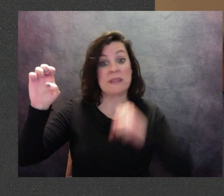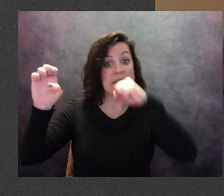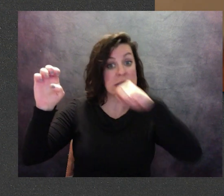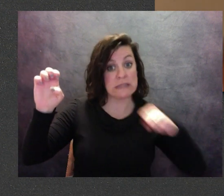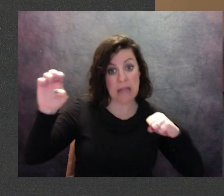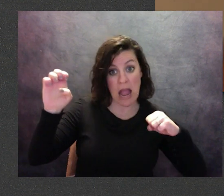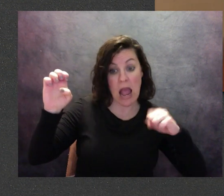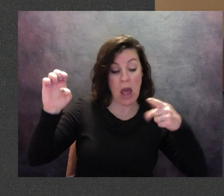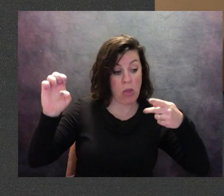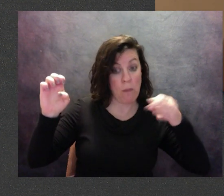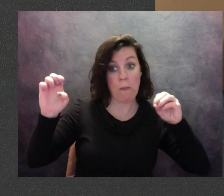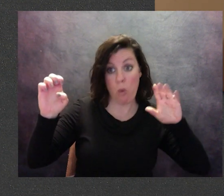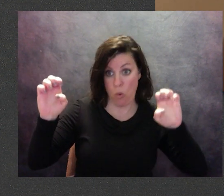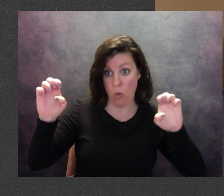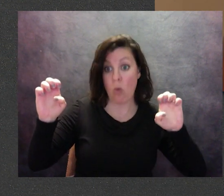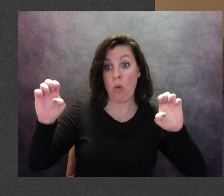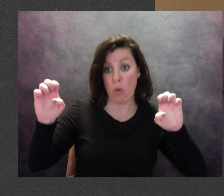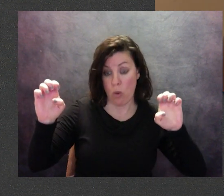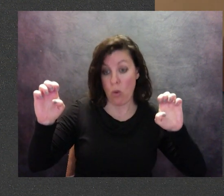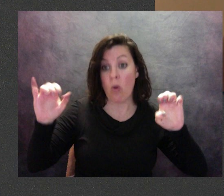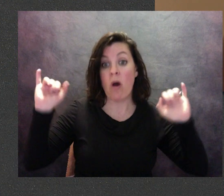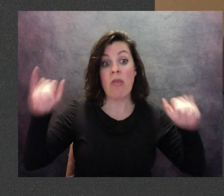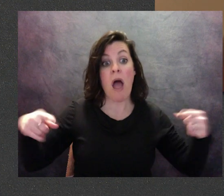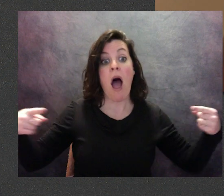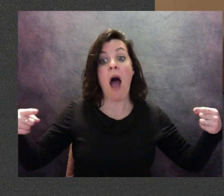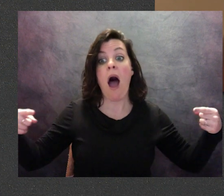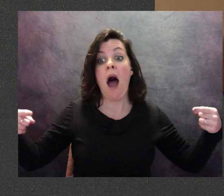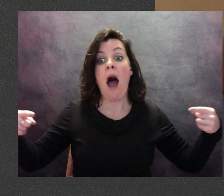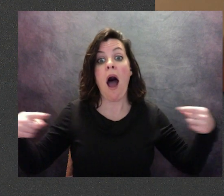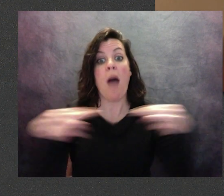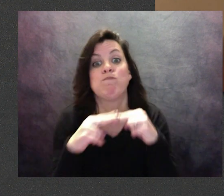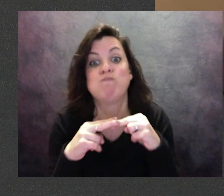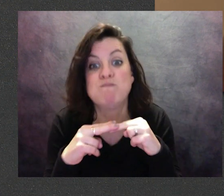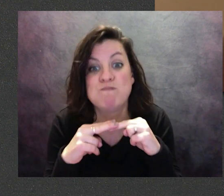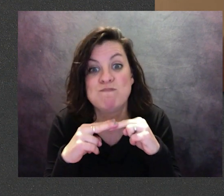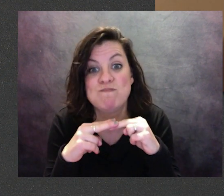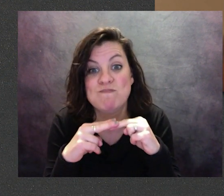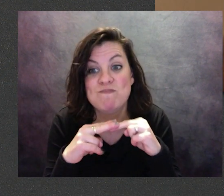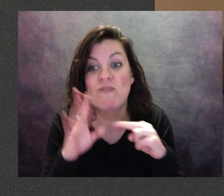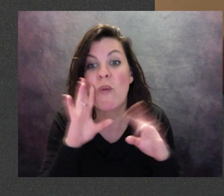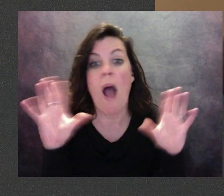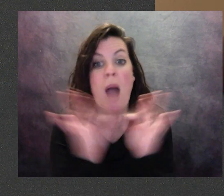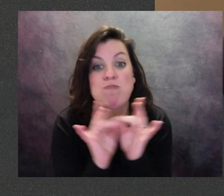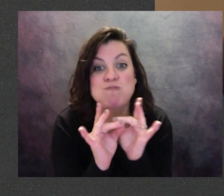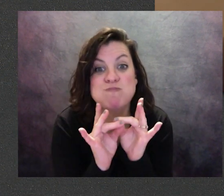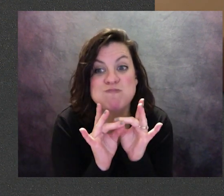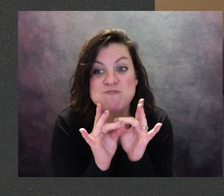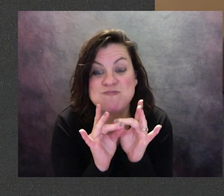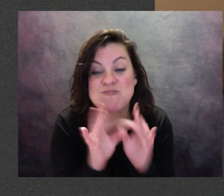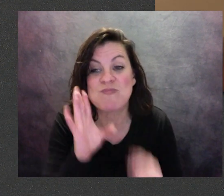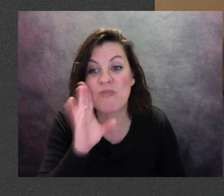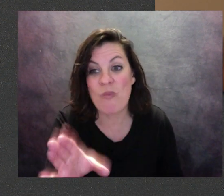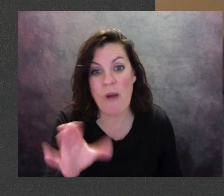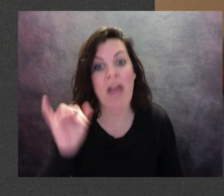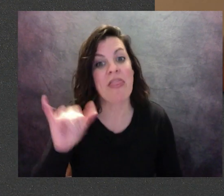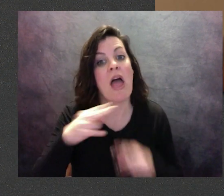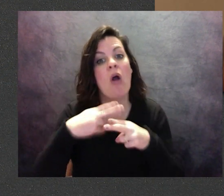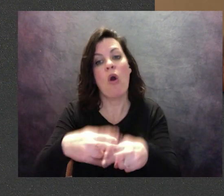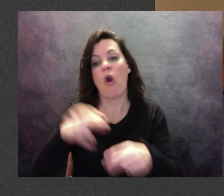magnet and the south pole of one magnet together, they go together.